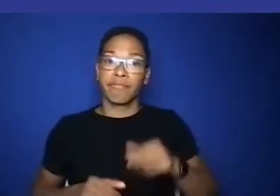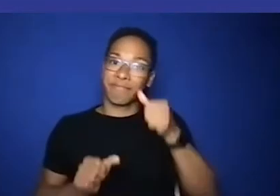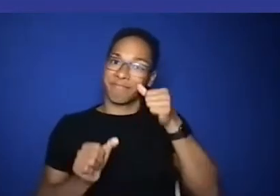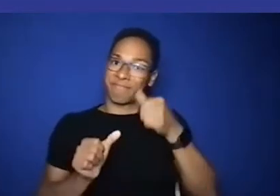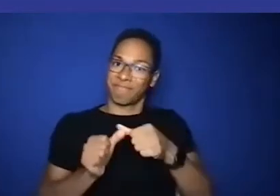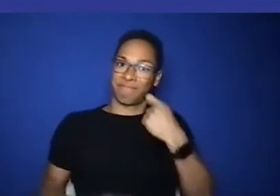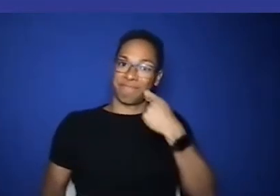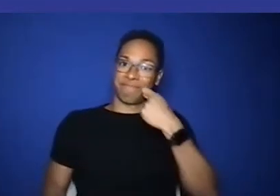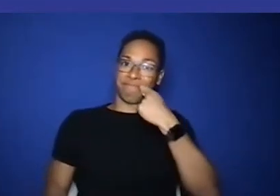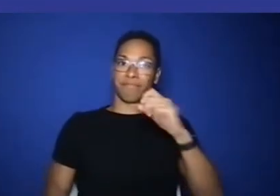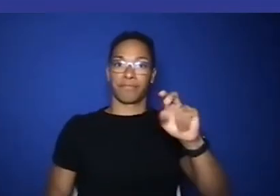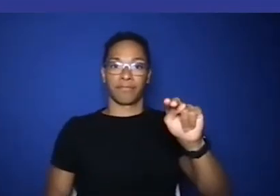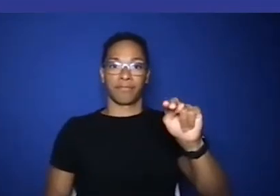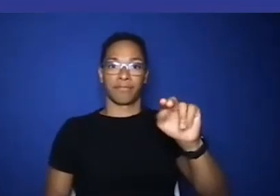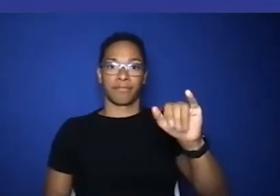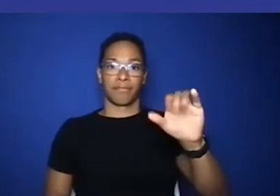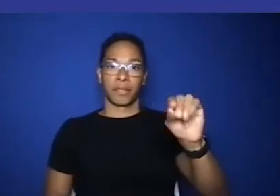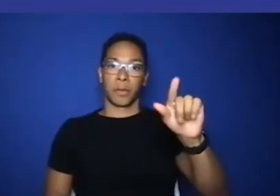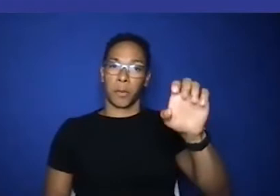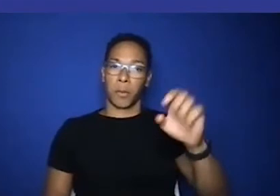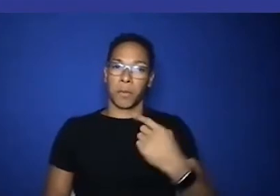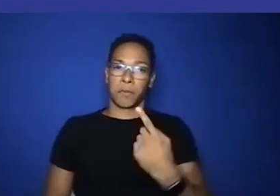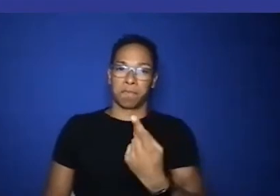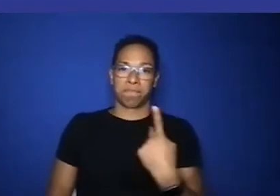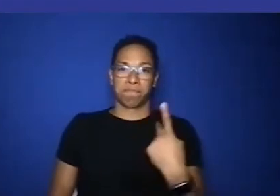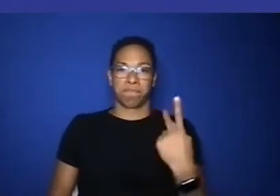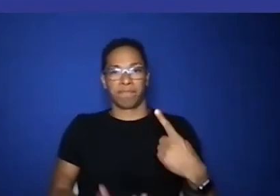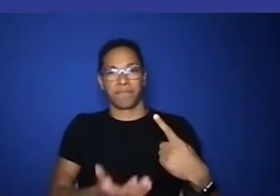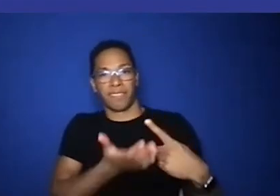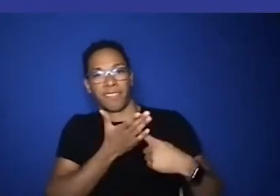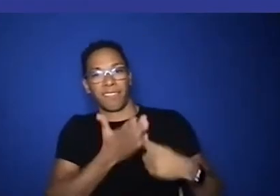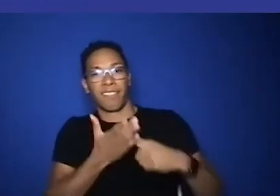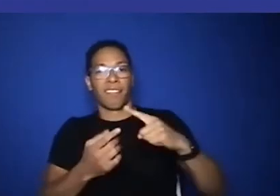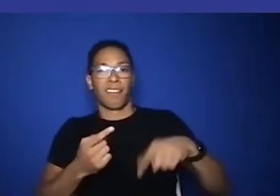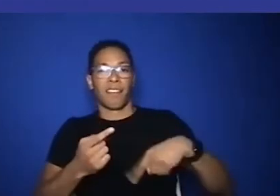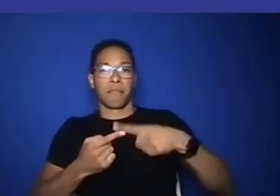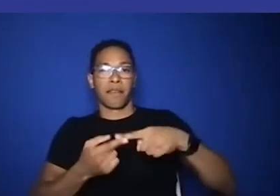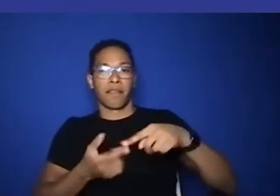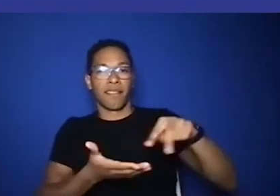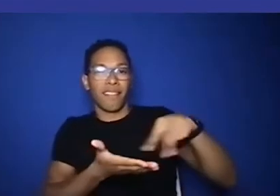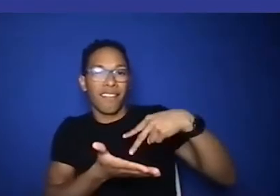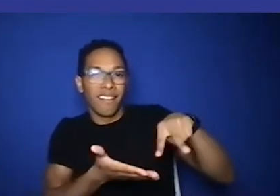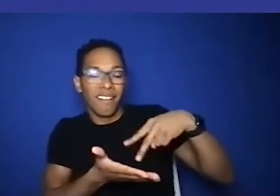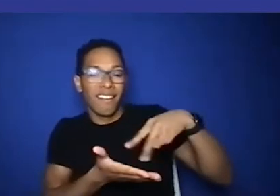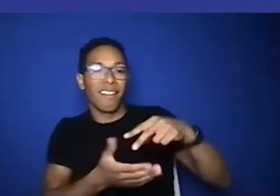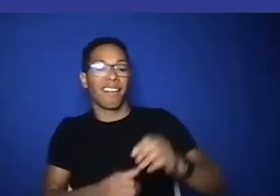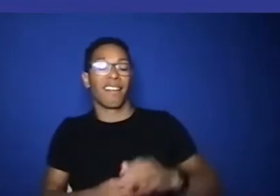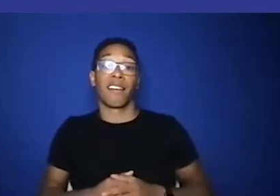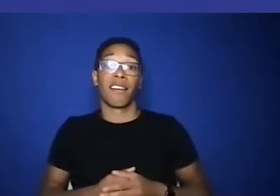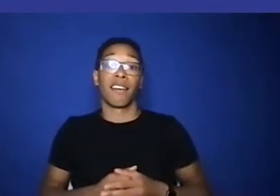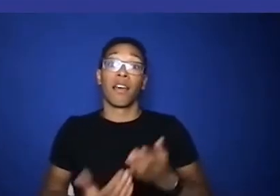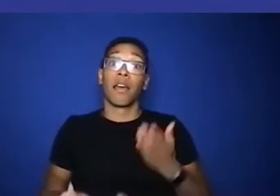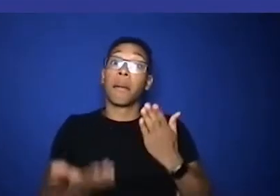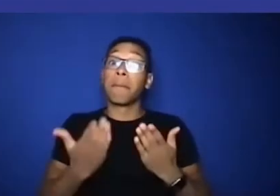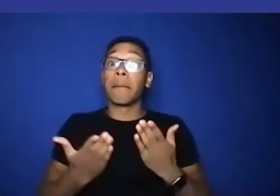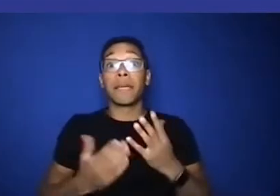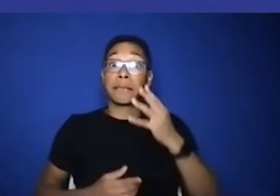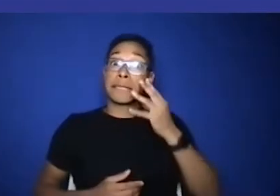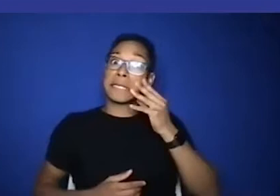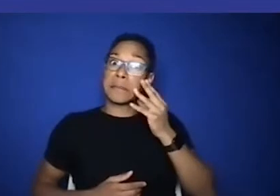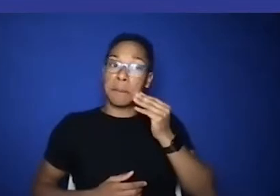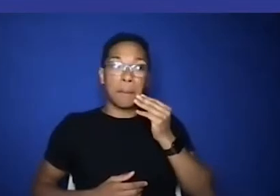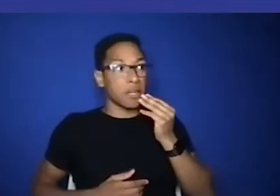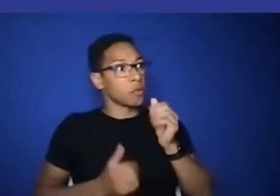talking about dance, and as we were talking about like you have maybe an experience with performance